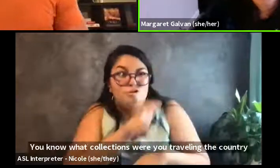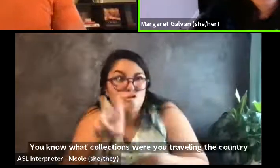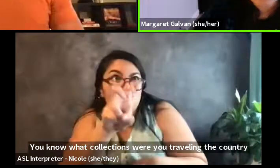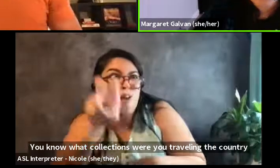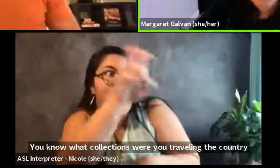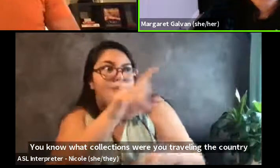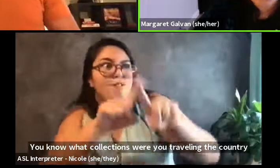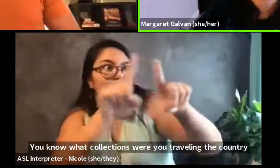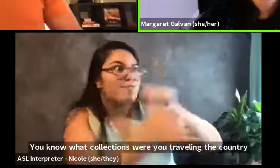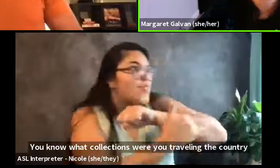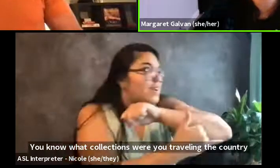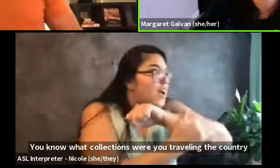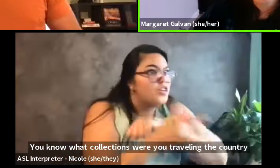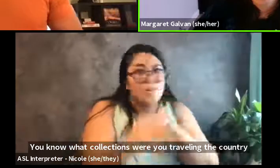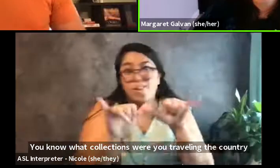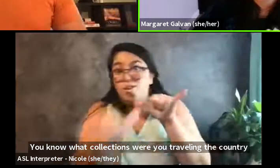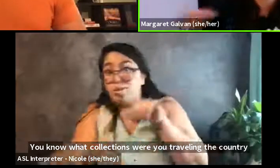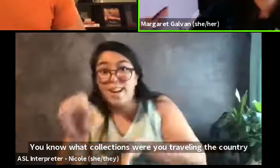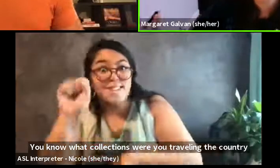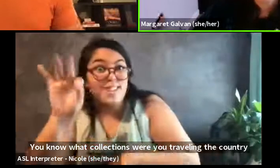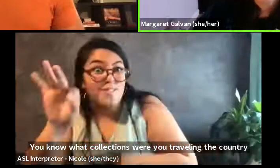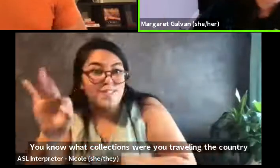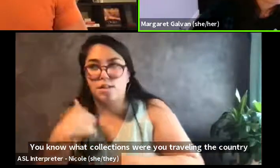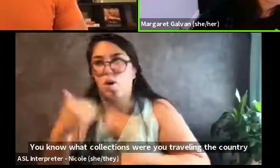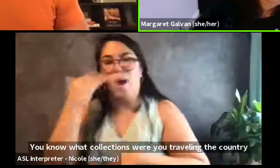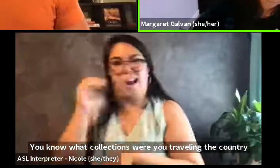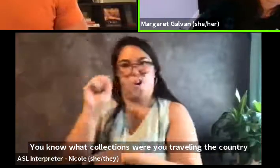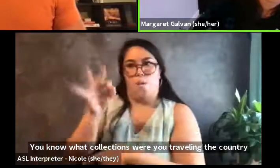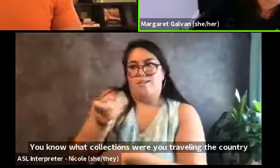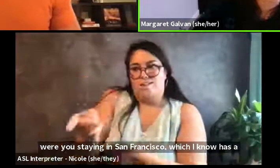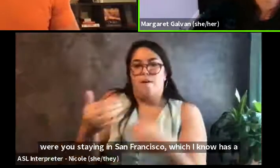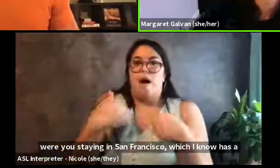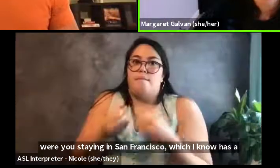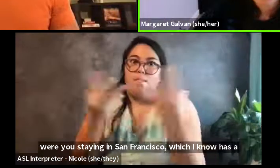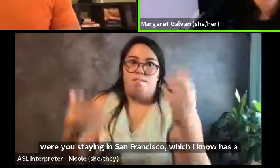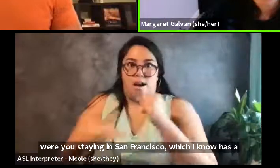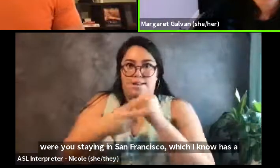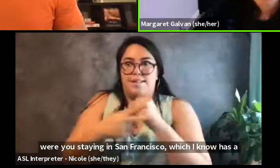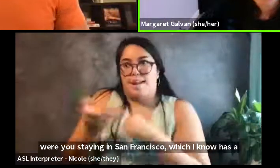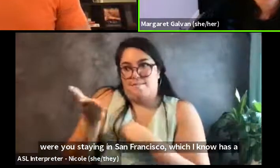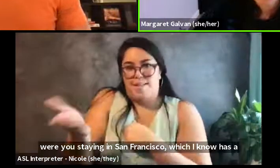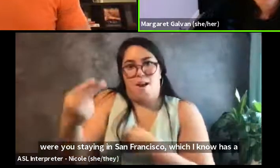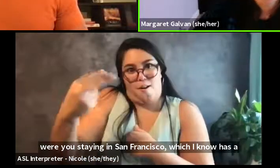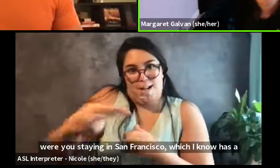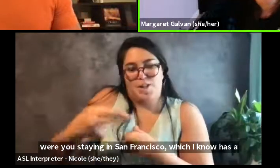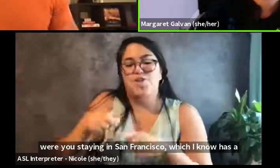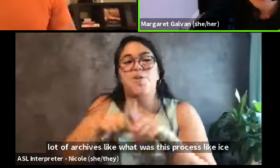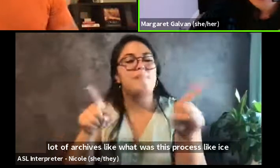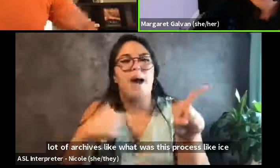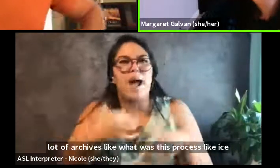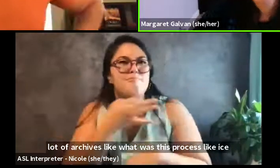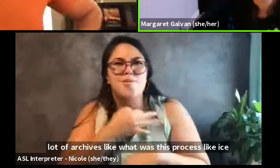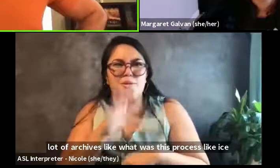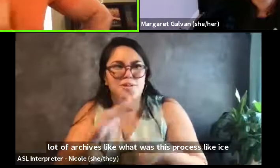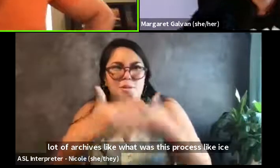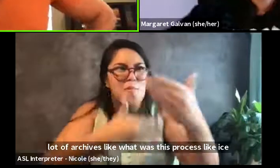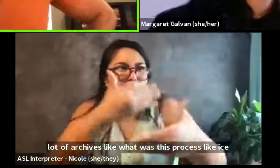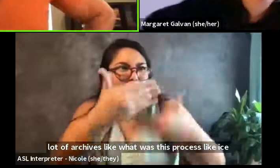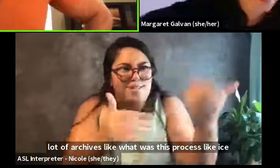staying in San Francisco, which I know has a lot of archives. Like what was this process? Like, I just want to know.